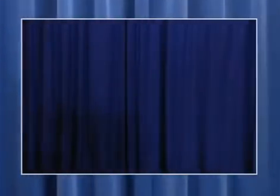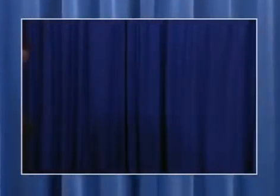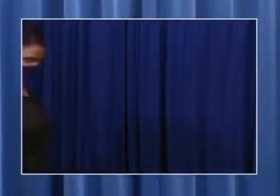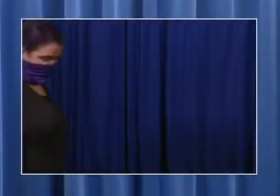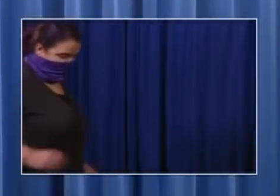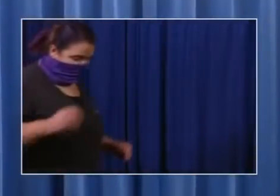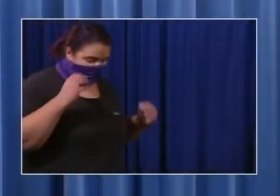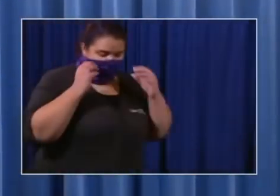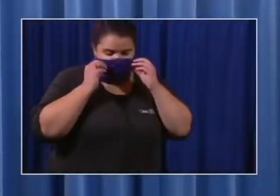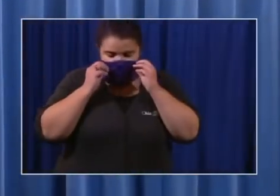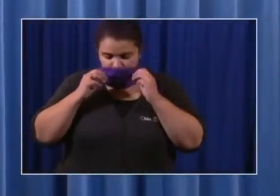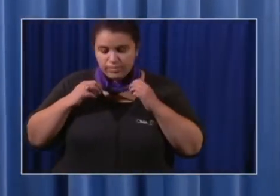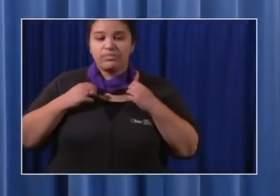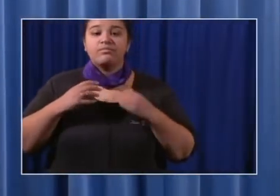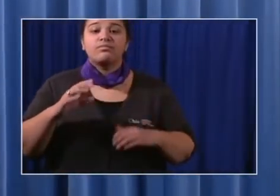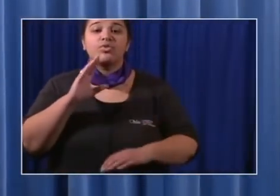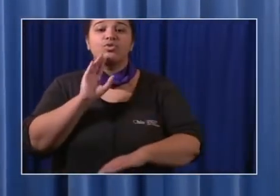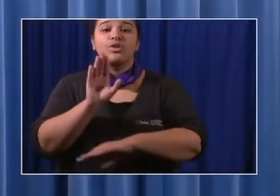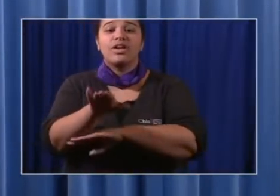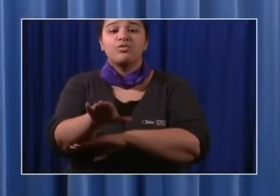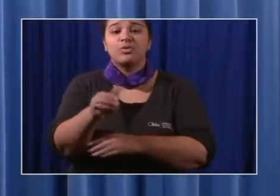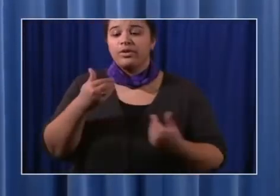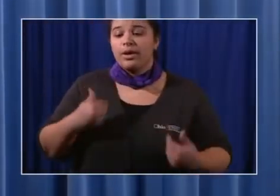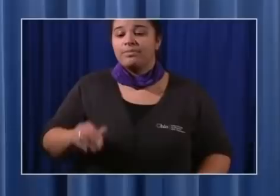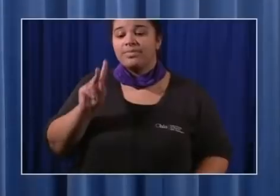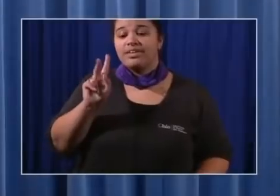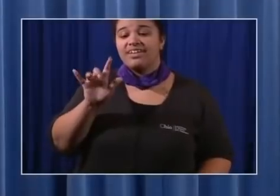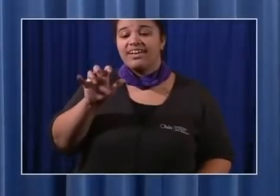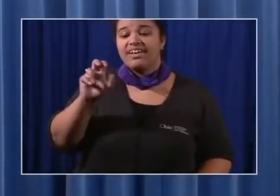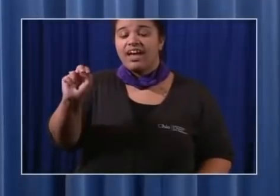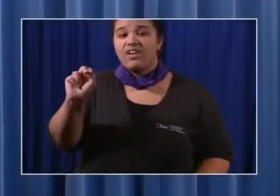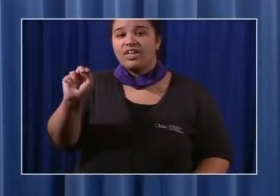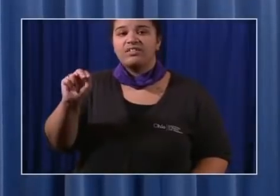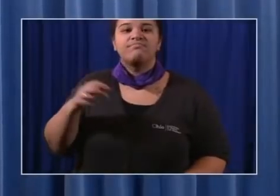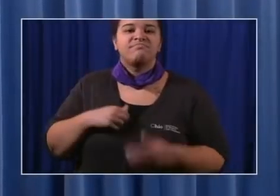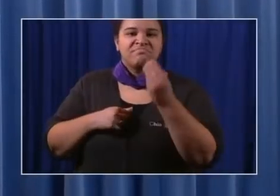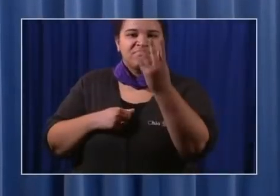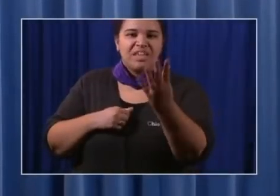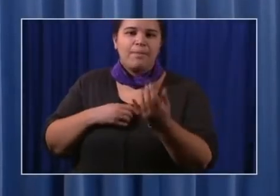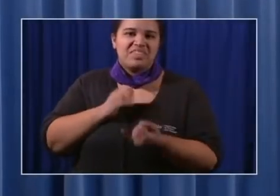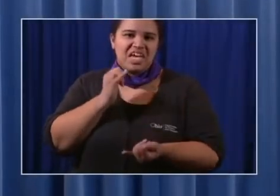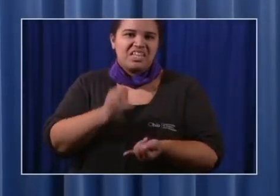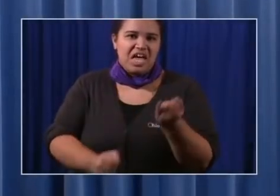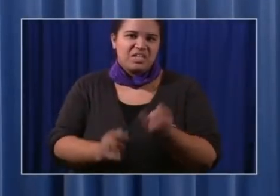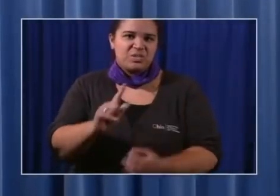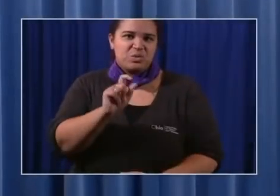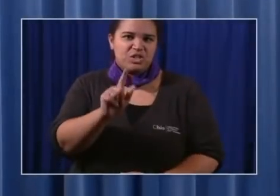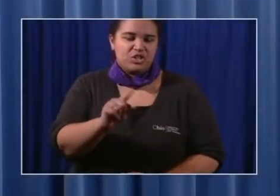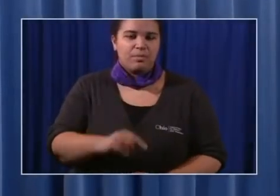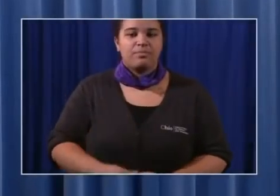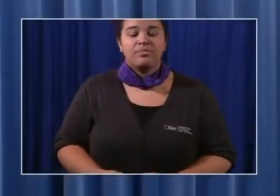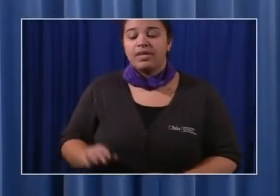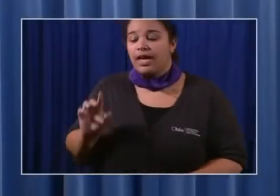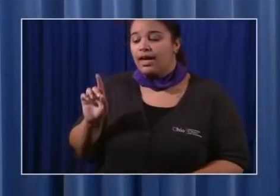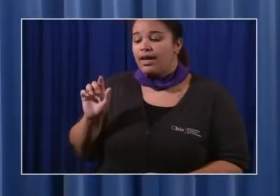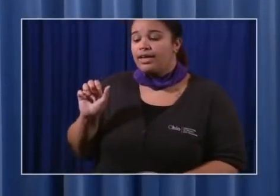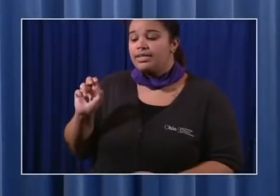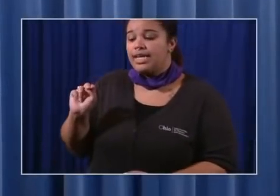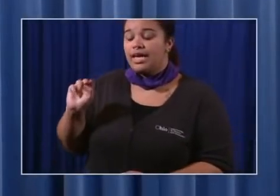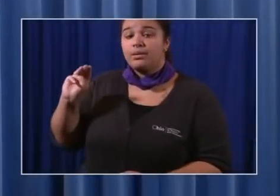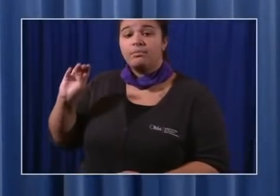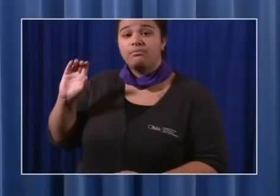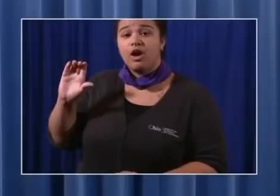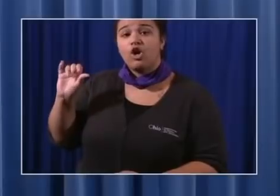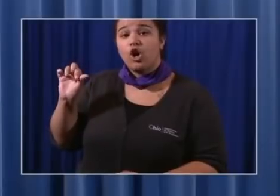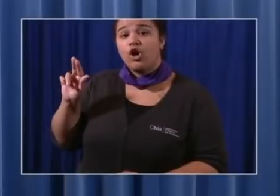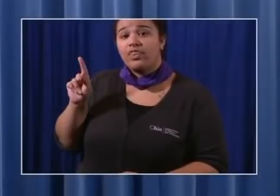Good afternoon, Governor. Kevin Landers, WBNS 10 TV, and I am the last question of the day. Dan McCarthy worked by advocating in support